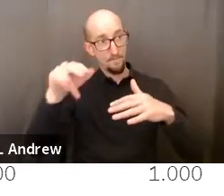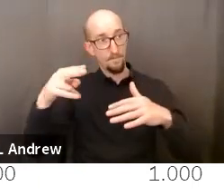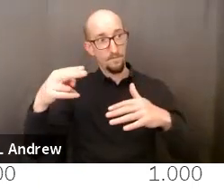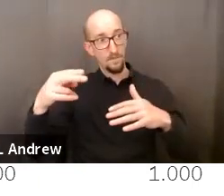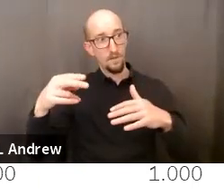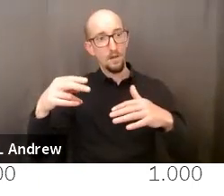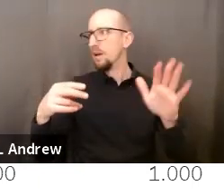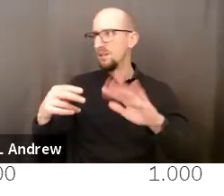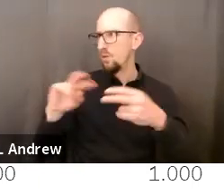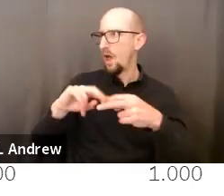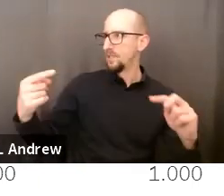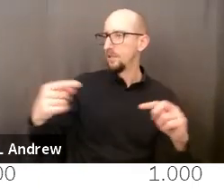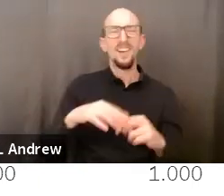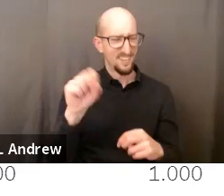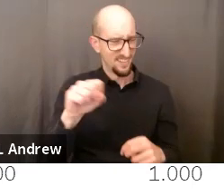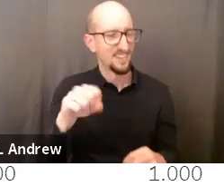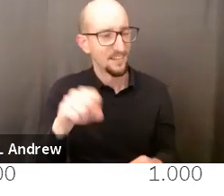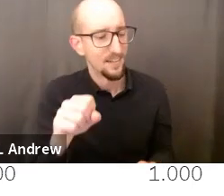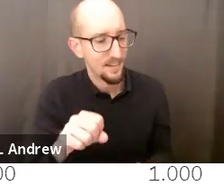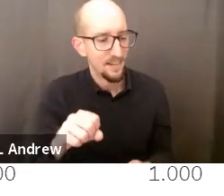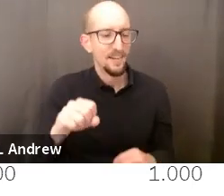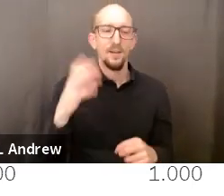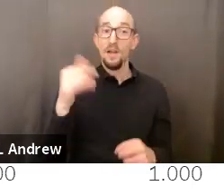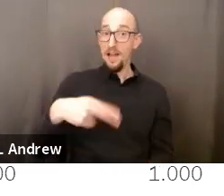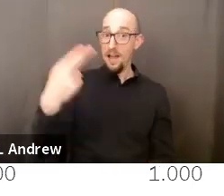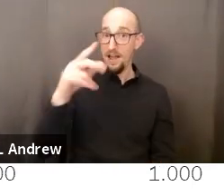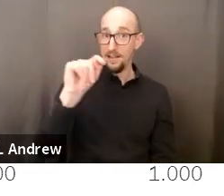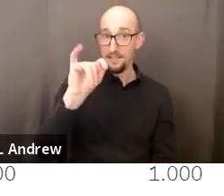around. Most likely, because a high tier number,